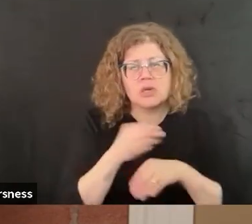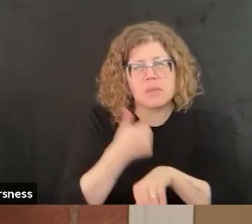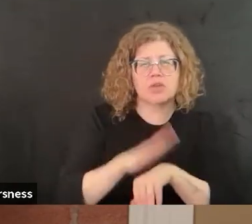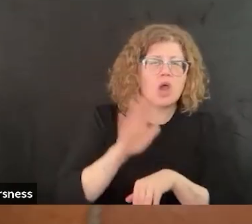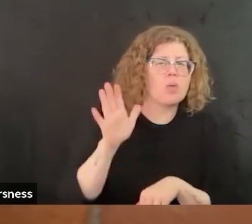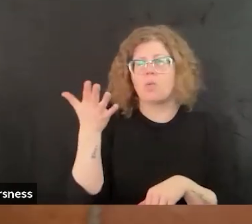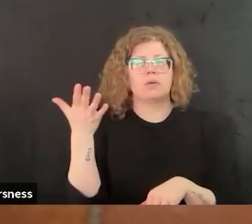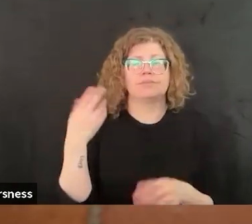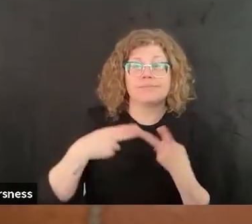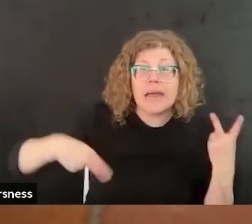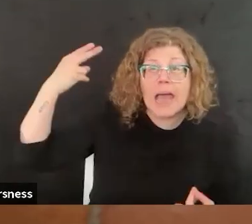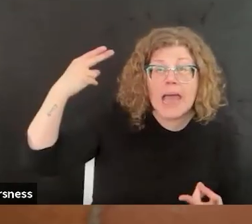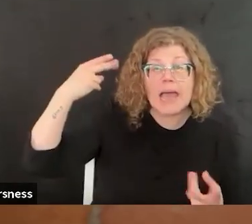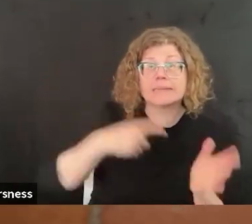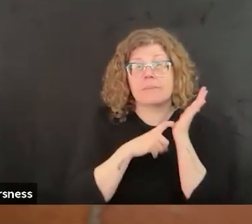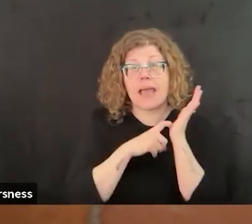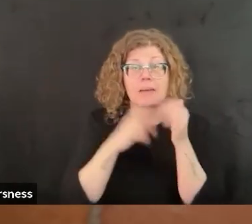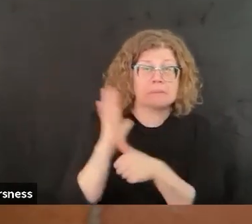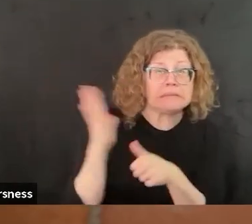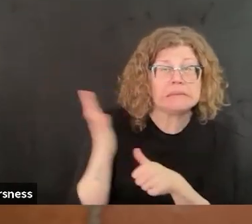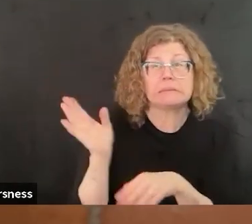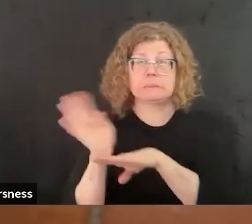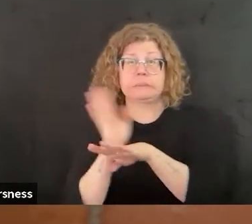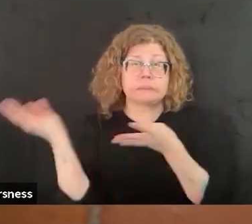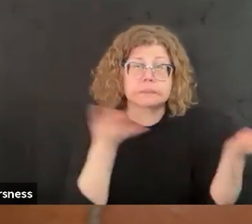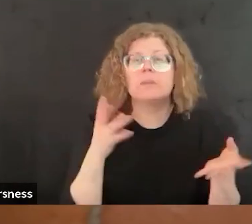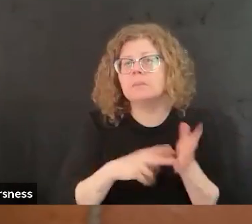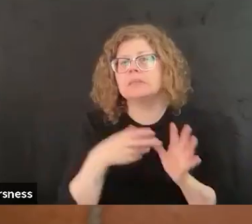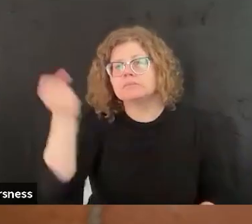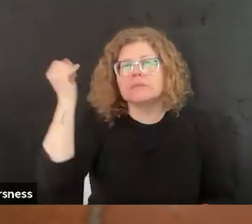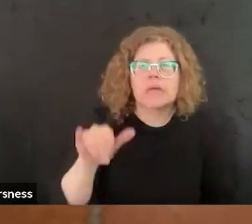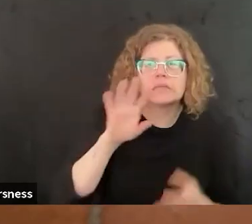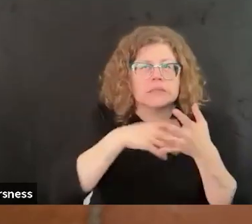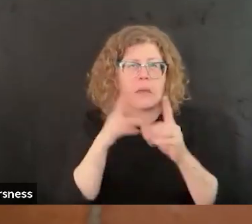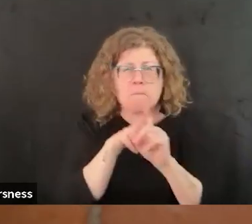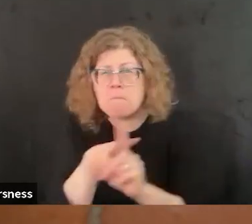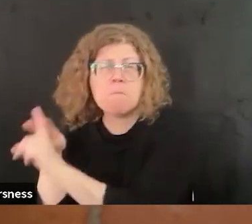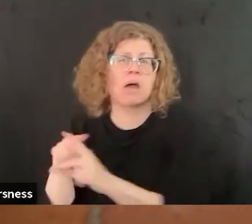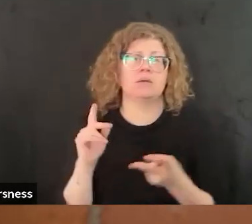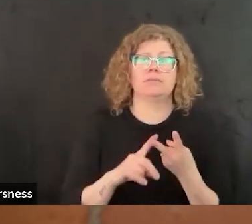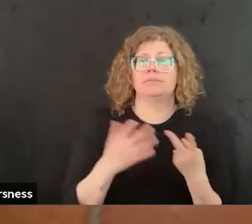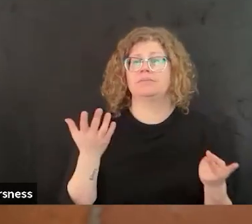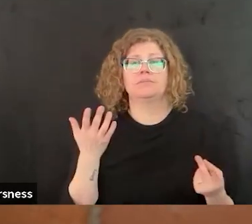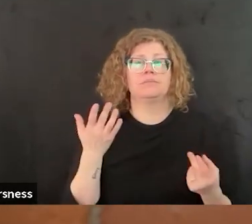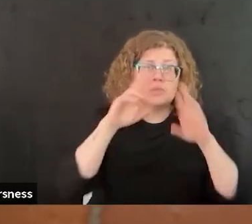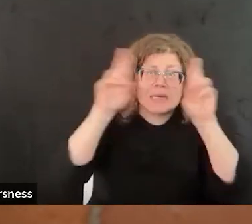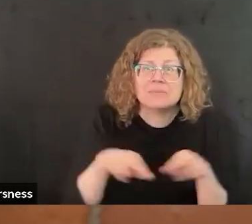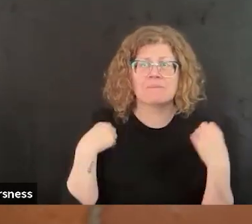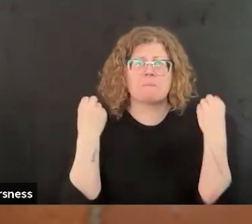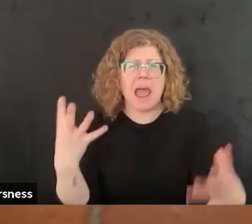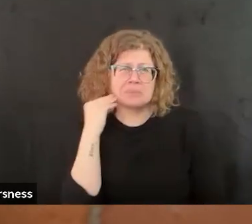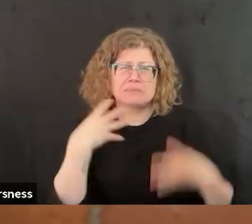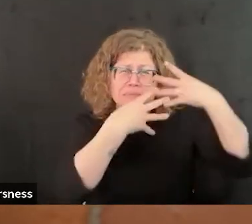on demand. So if you are a more accomplished artist, you have a very busy schedule with a really advanced CV,